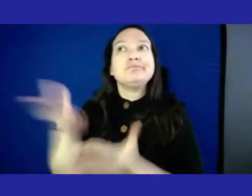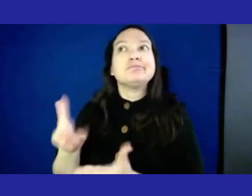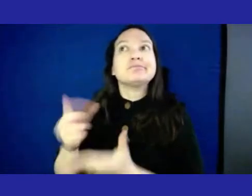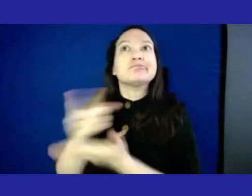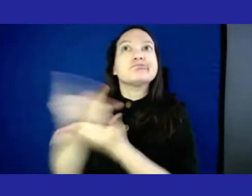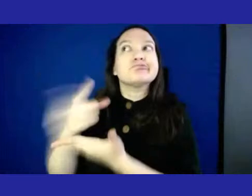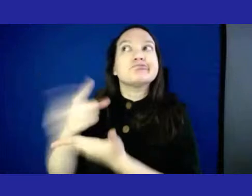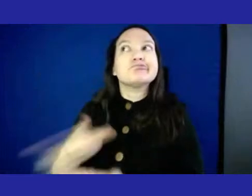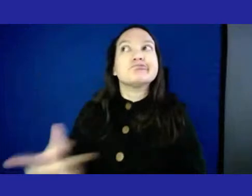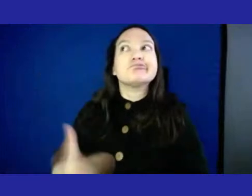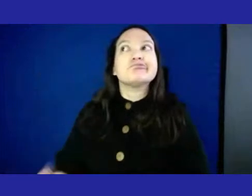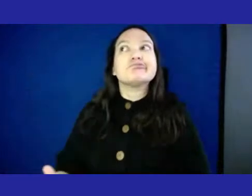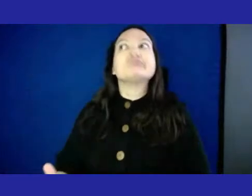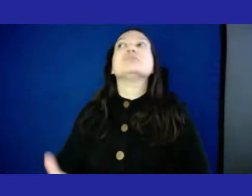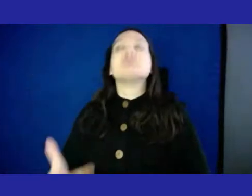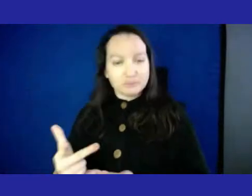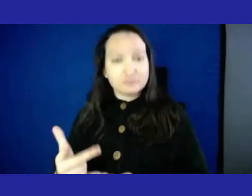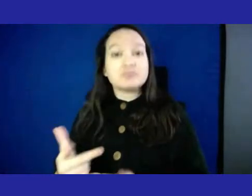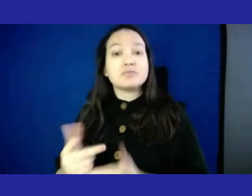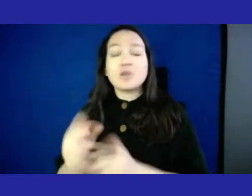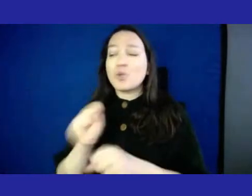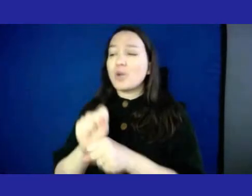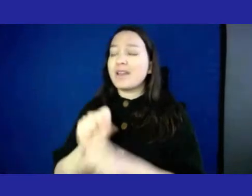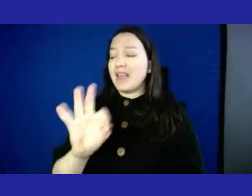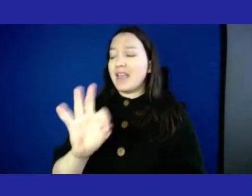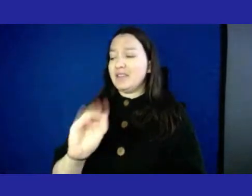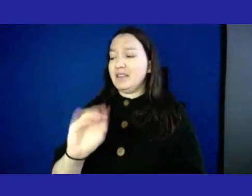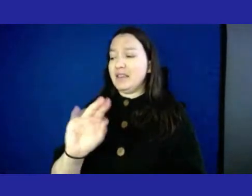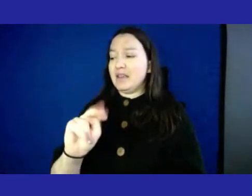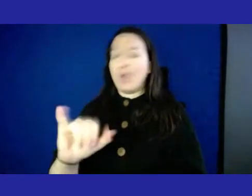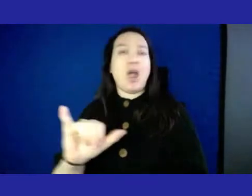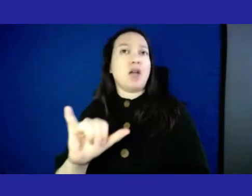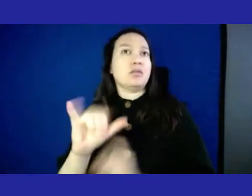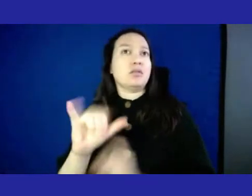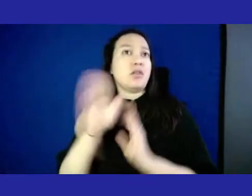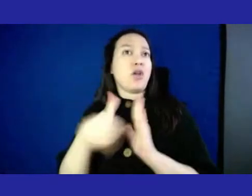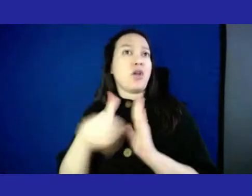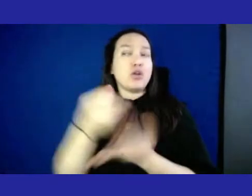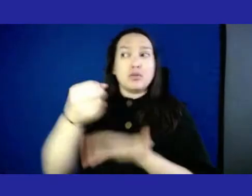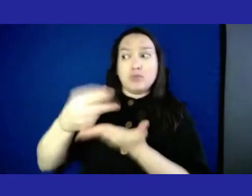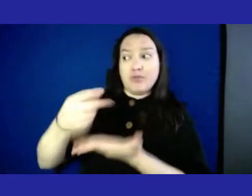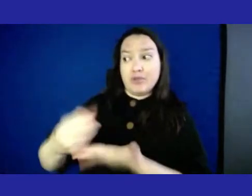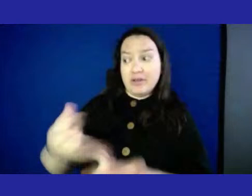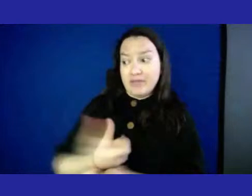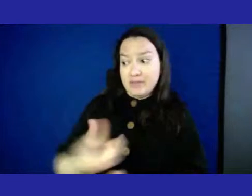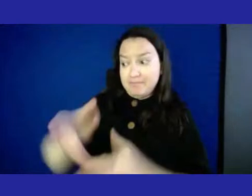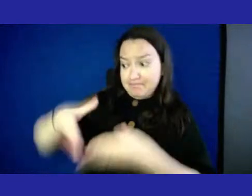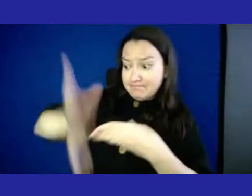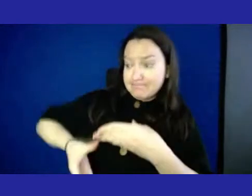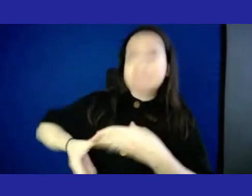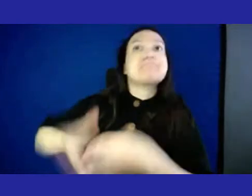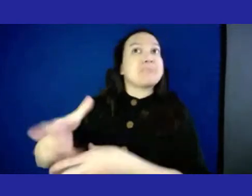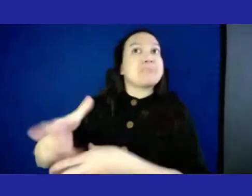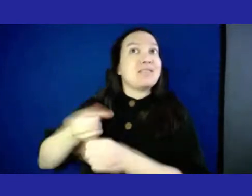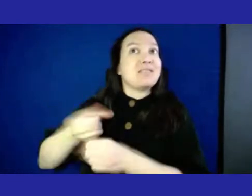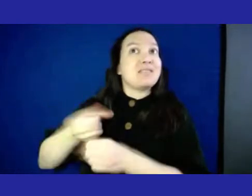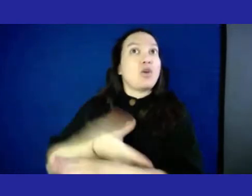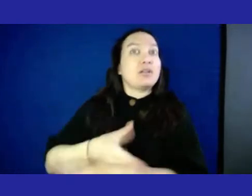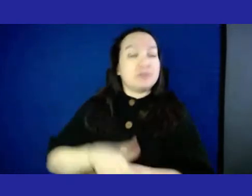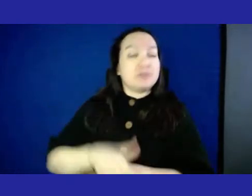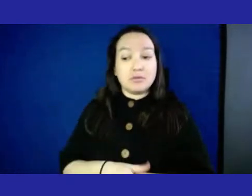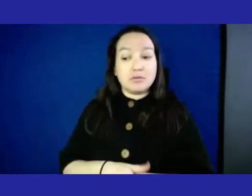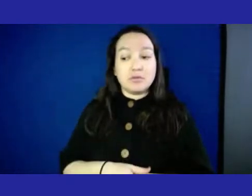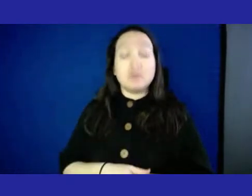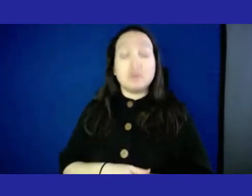ahead, that we're working with FDNY to make sure all of the approvals are received in advance. They're